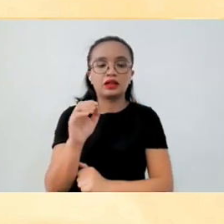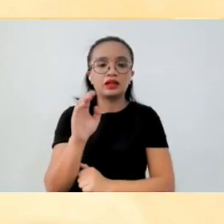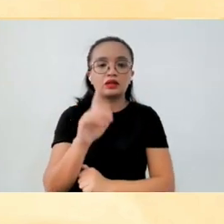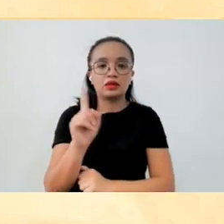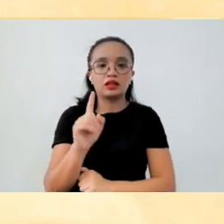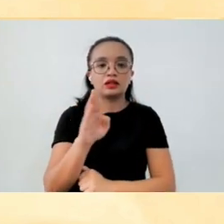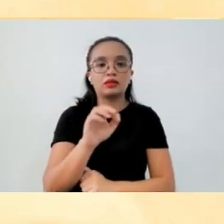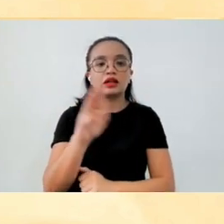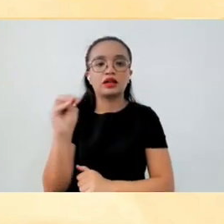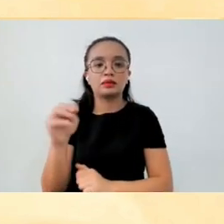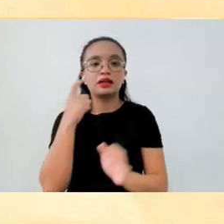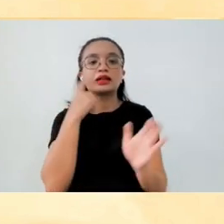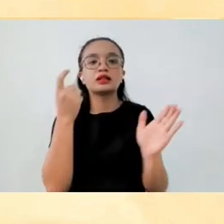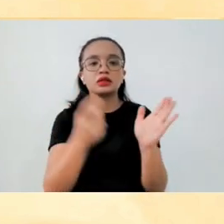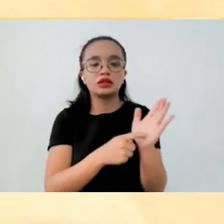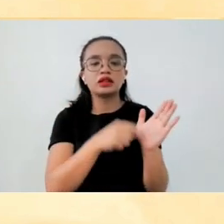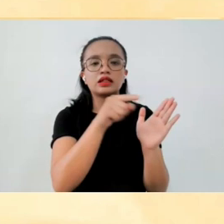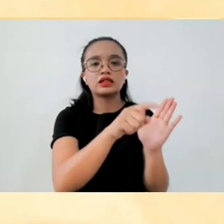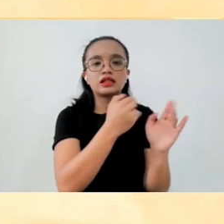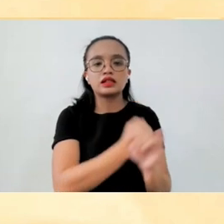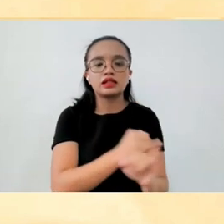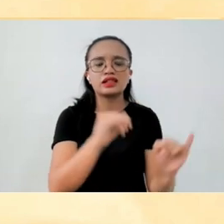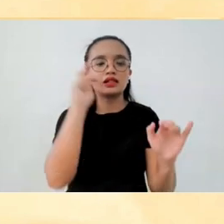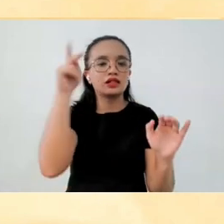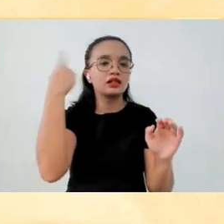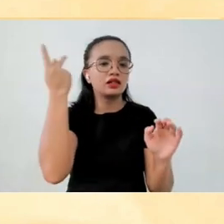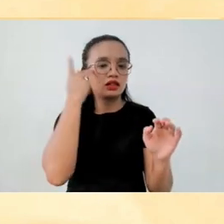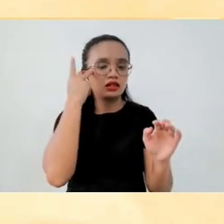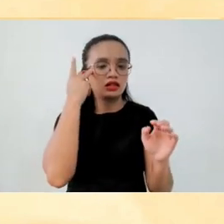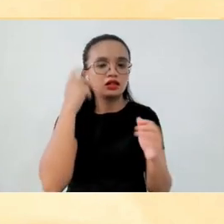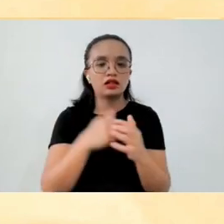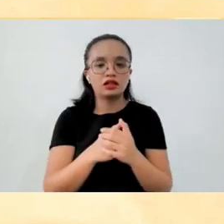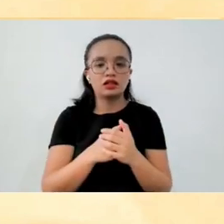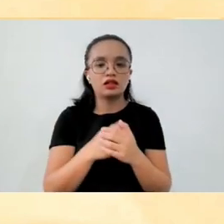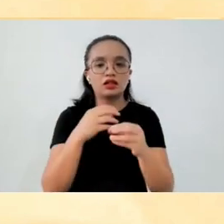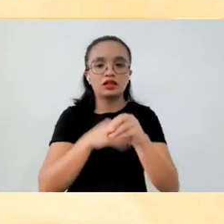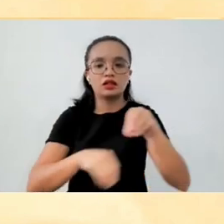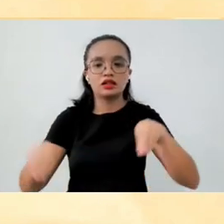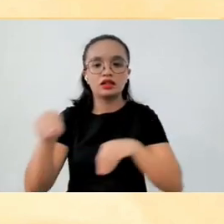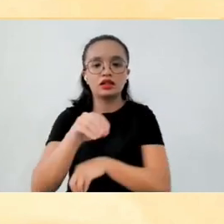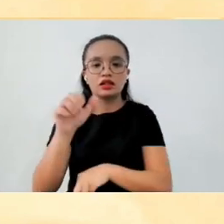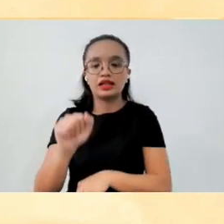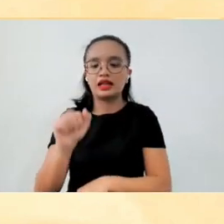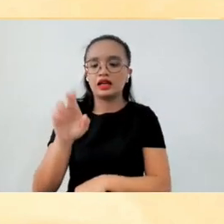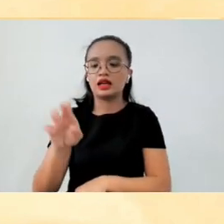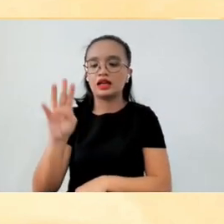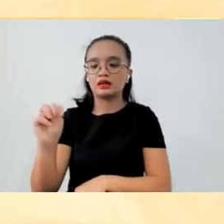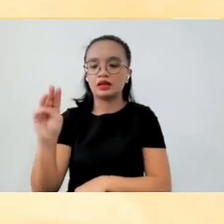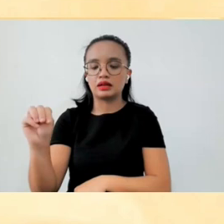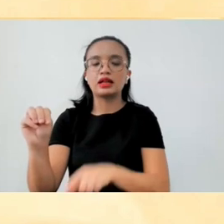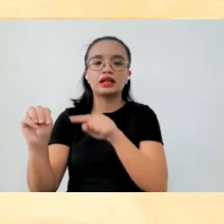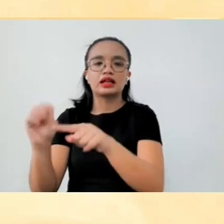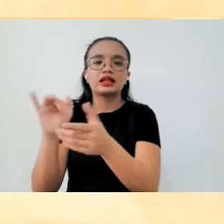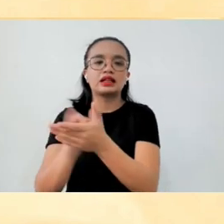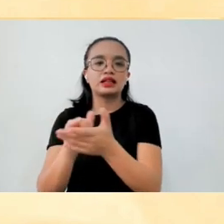Region recognized as an autonomous political entity replacing the ARMM, the former autonomous region